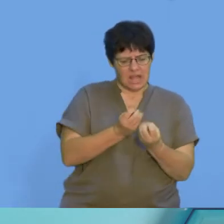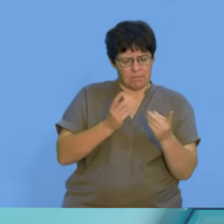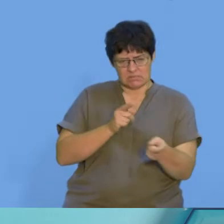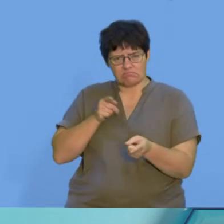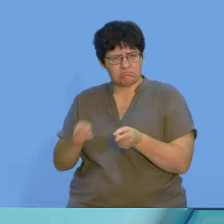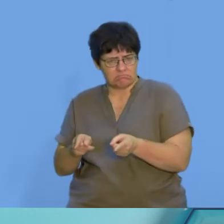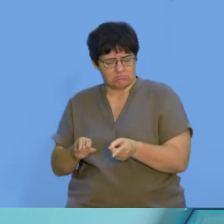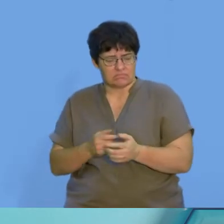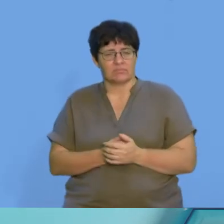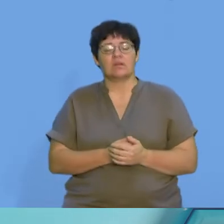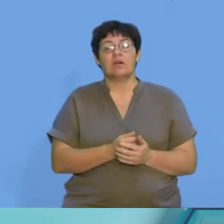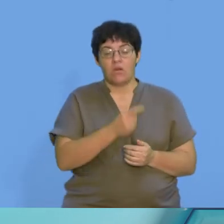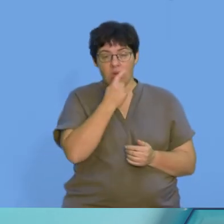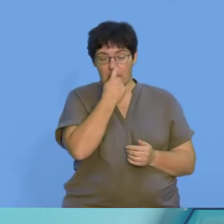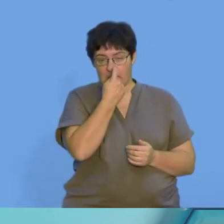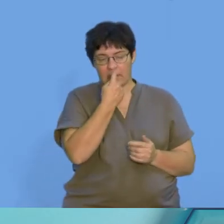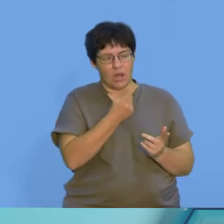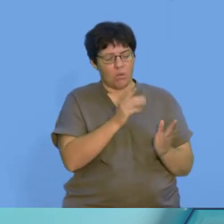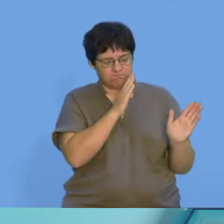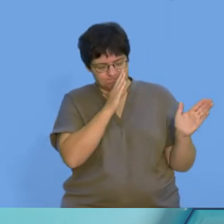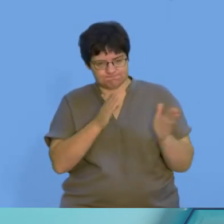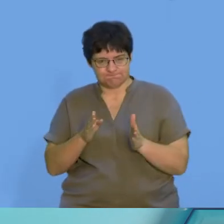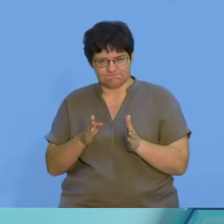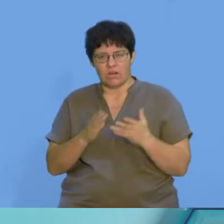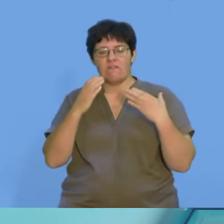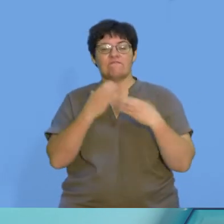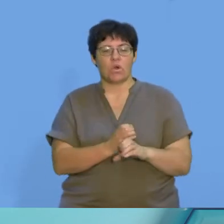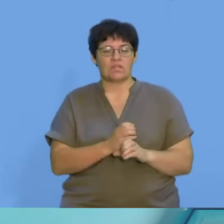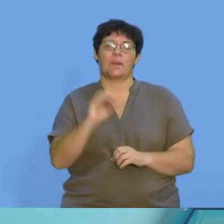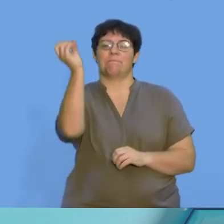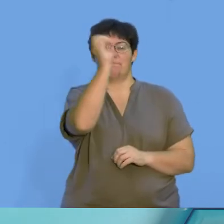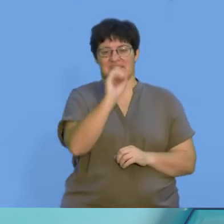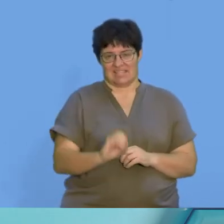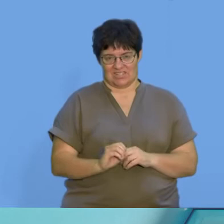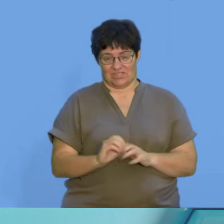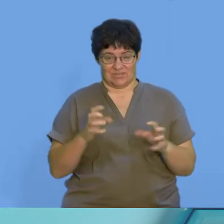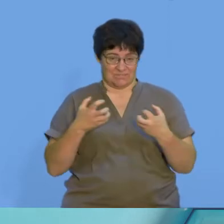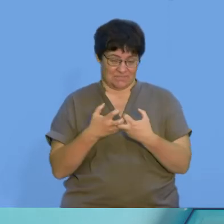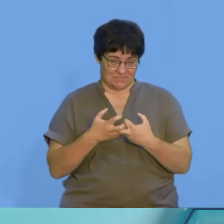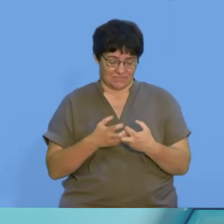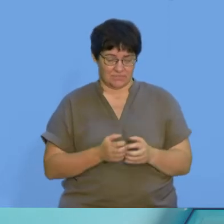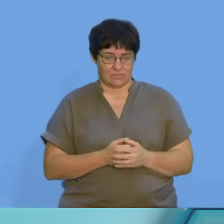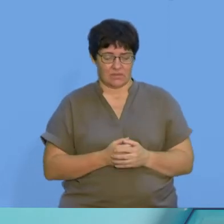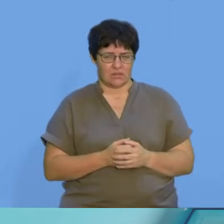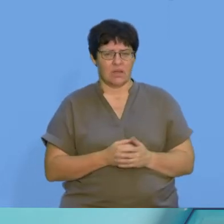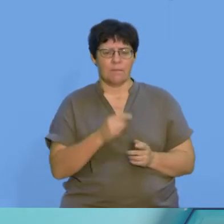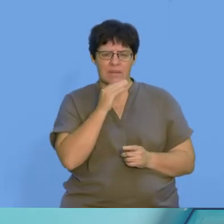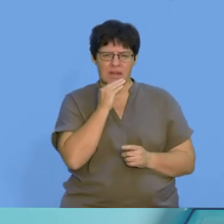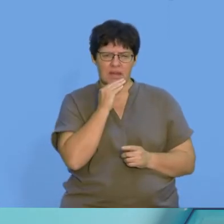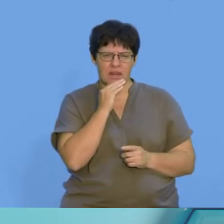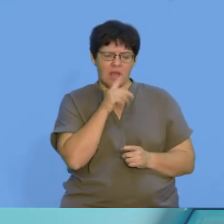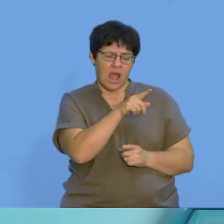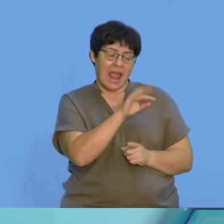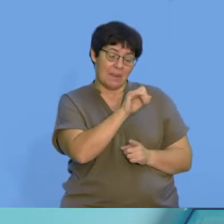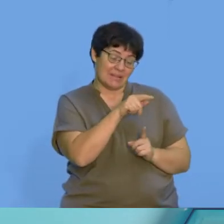our focus now, we shall shift it a little bit to focus on percentage composition, to say what percentage of a